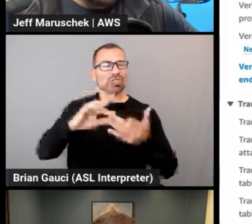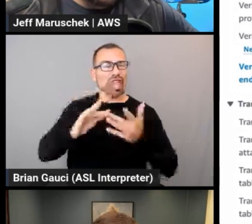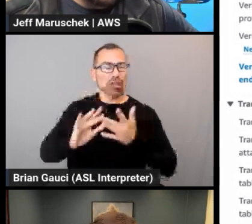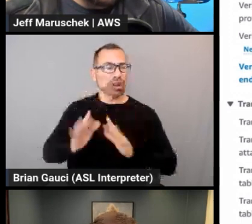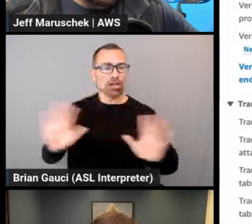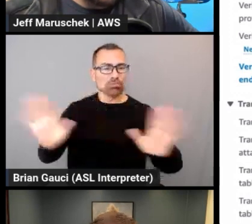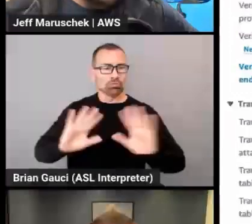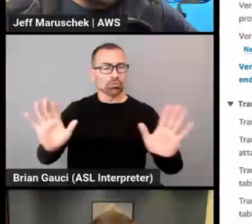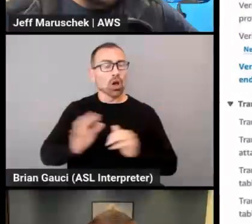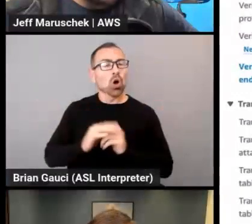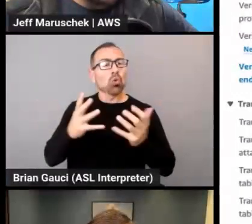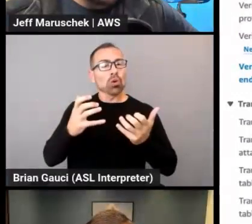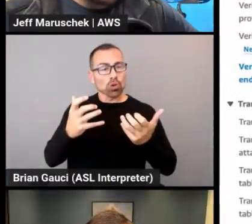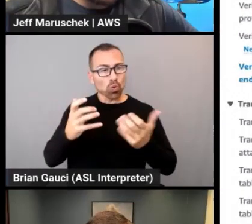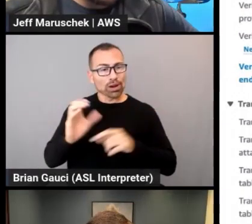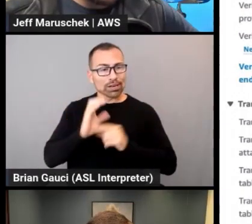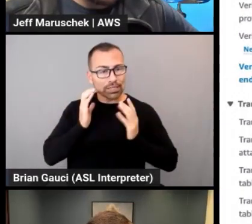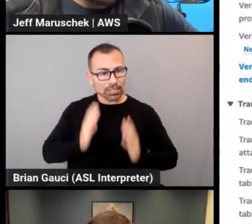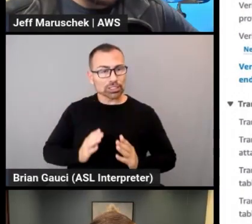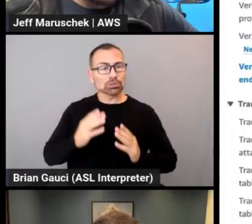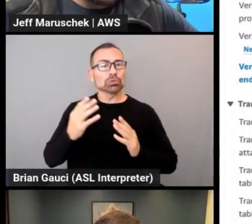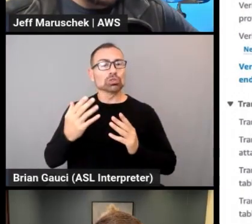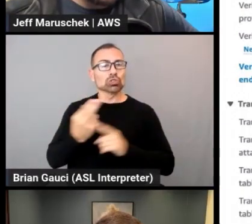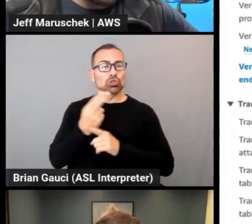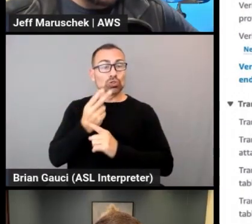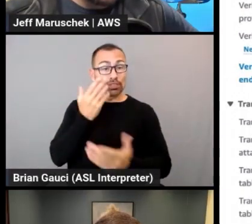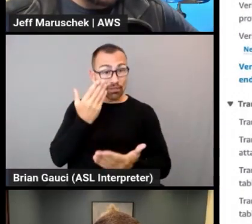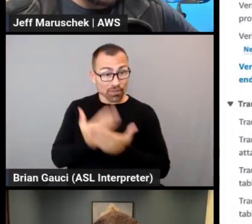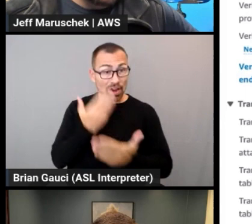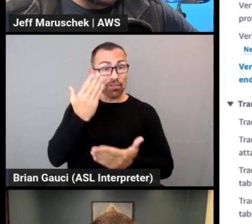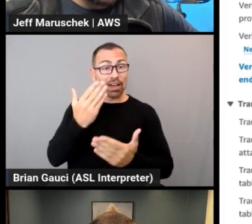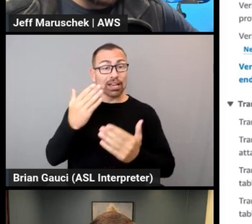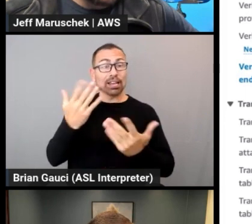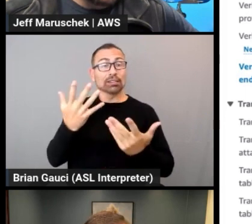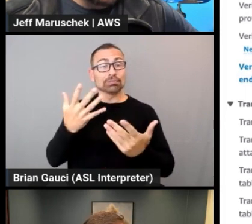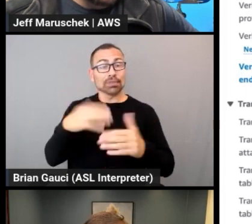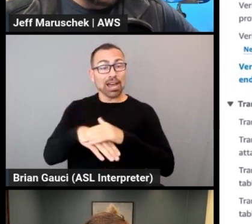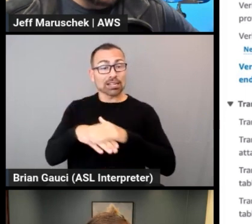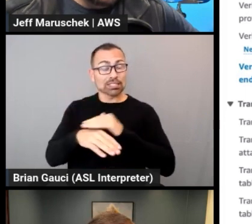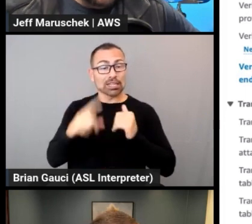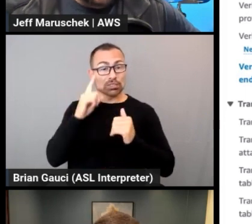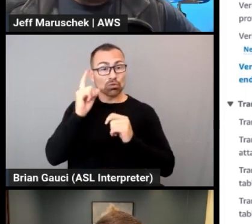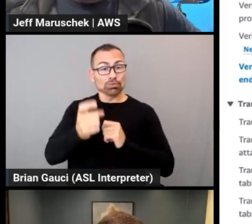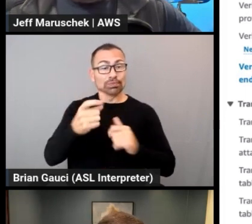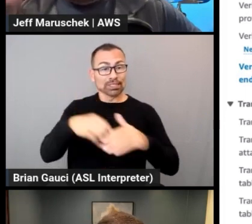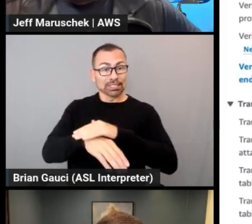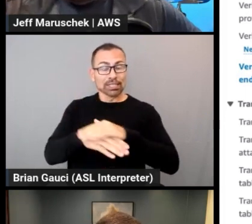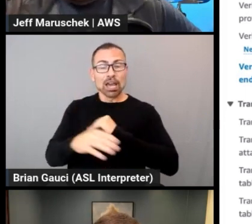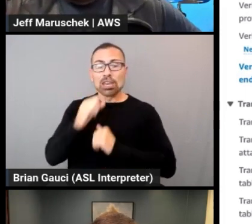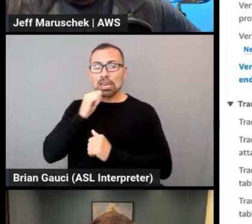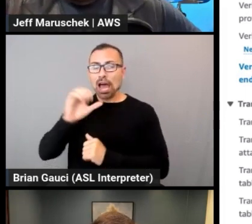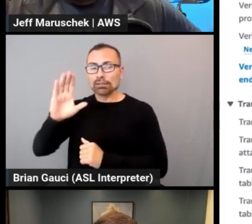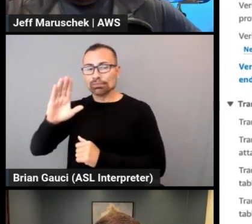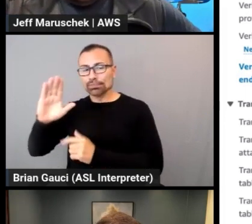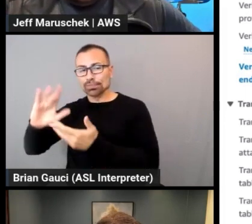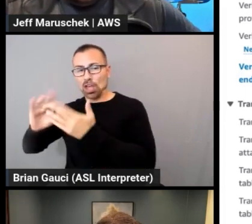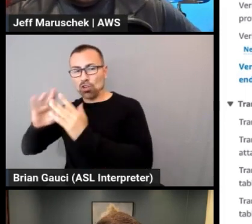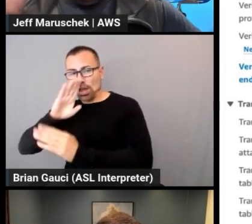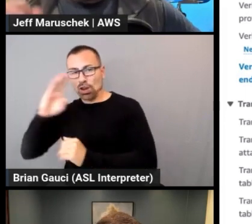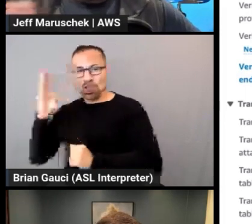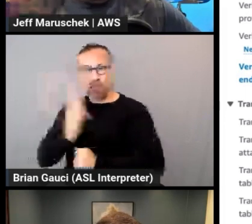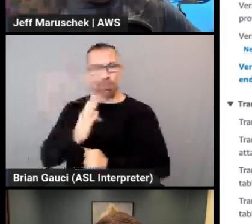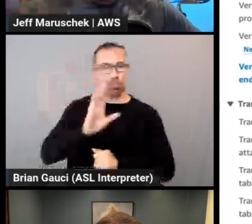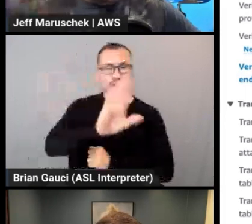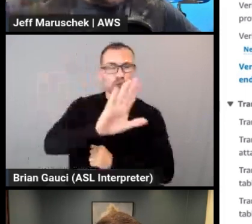be able to use verified access to be granted the application, and not someone being able to go directly from the internet to that load balancer in order to access